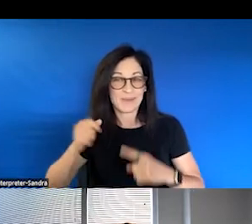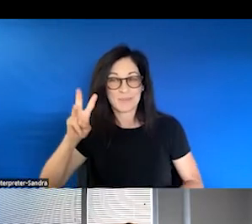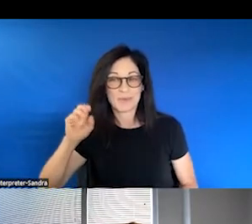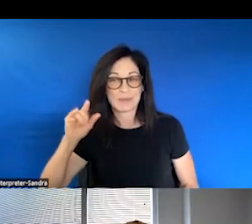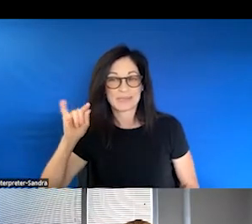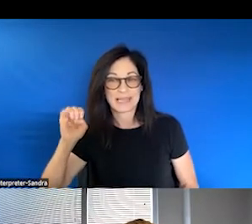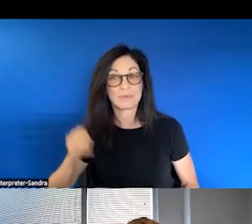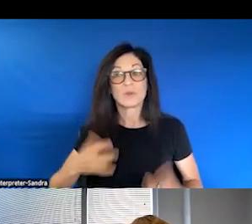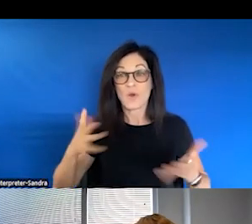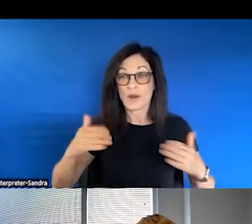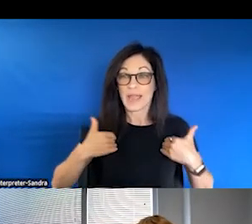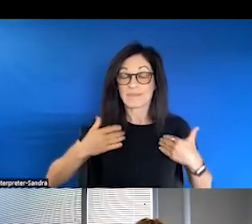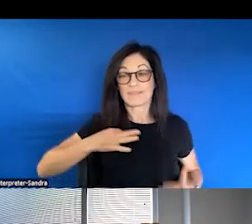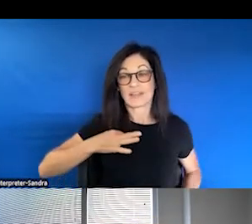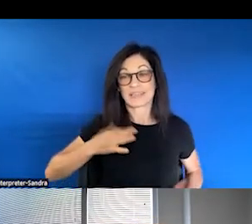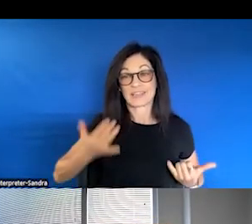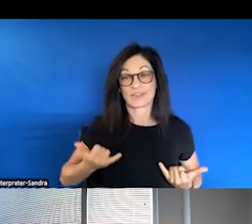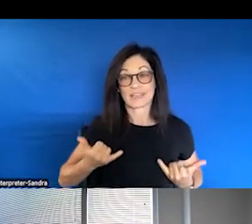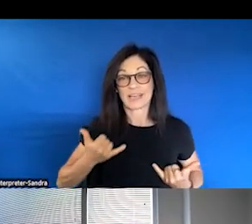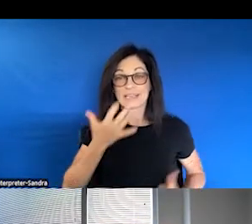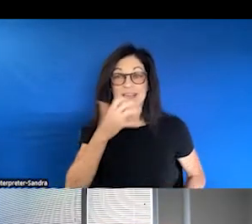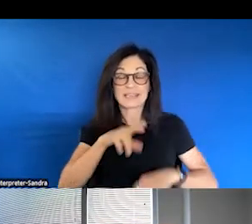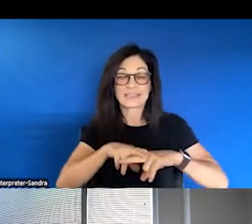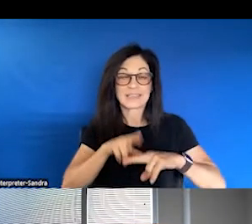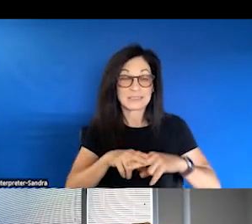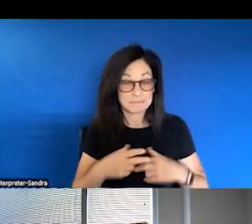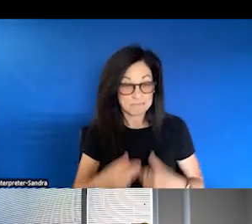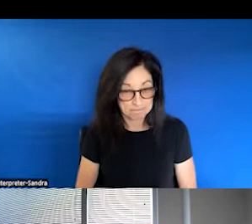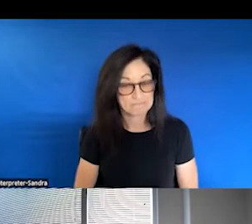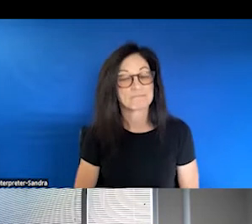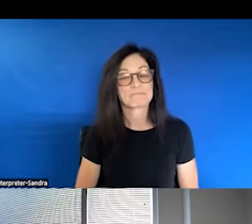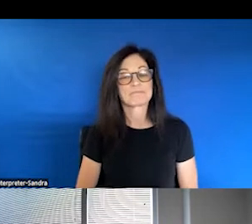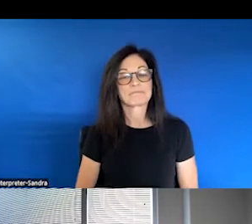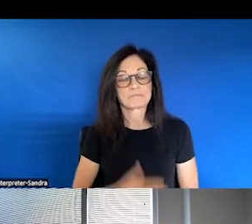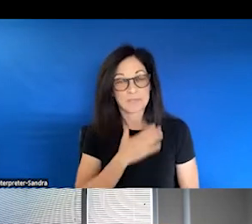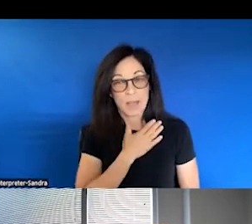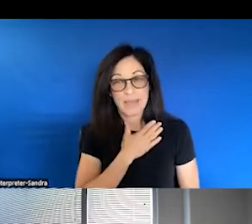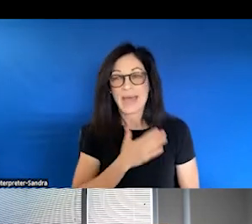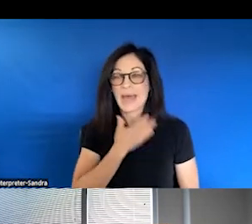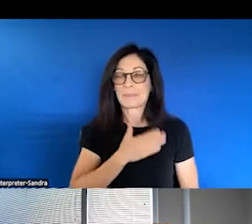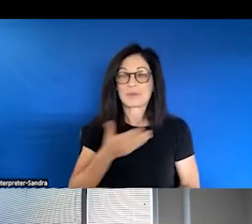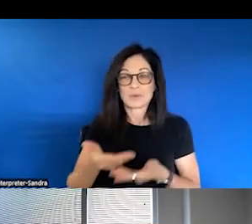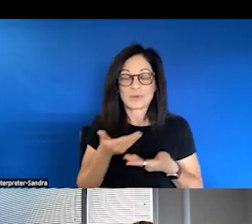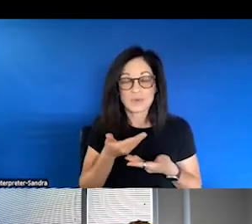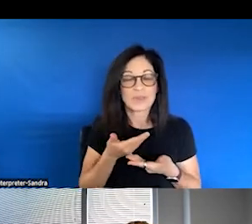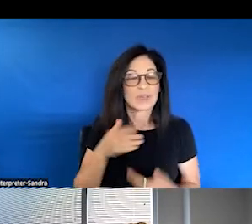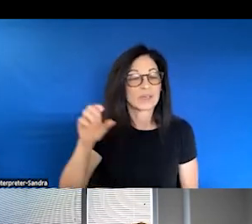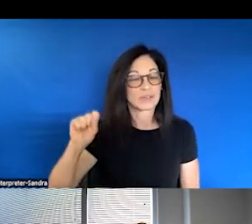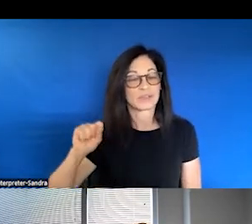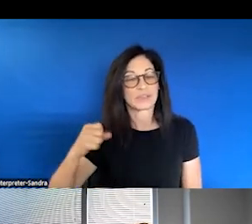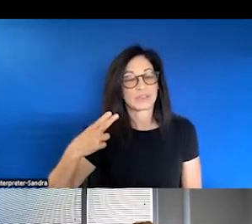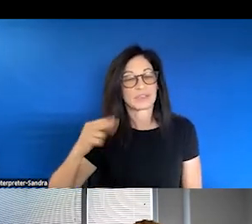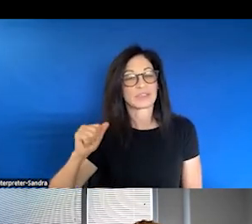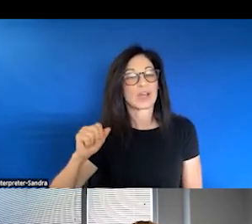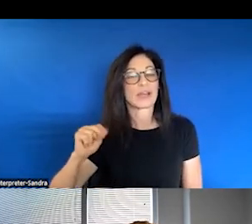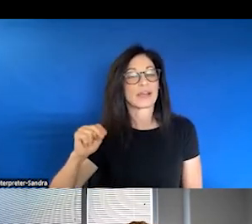for today's hot seat. So I'm pleased to invite Shawnee